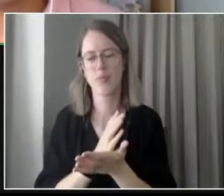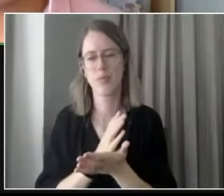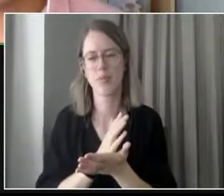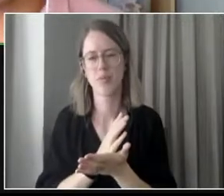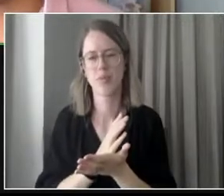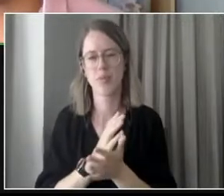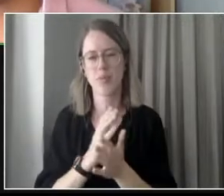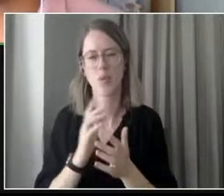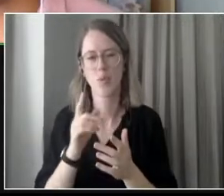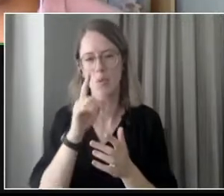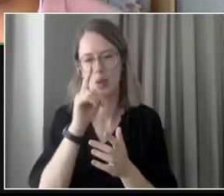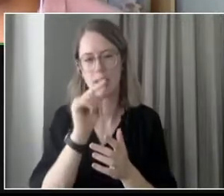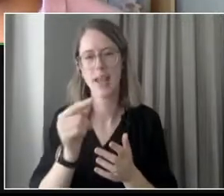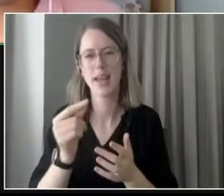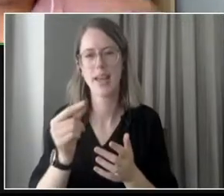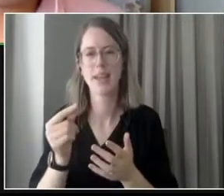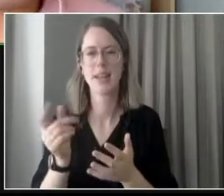get